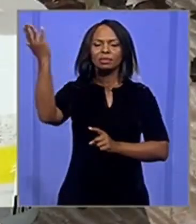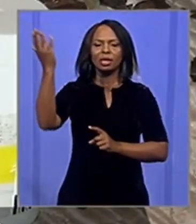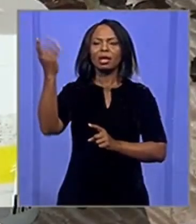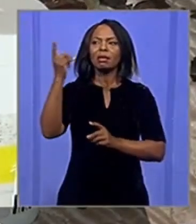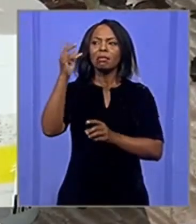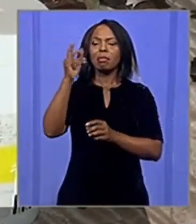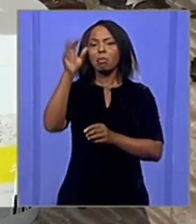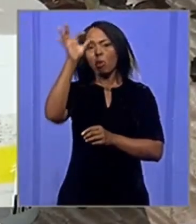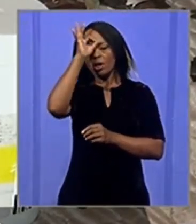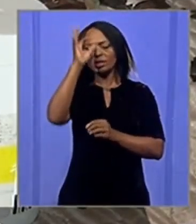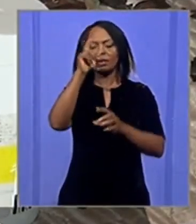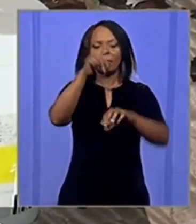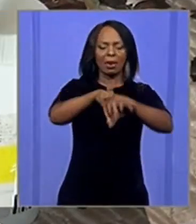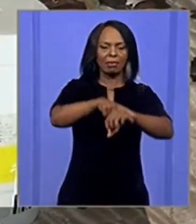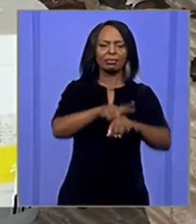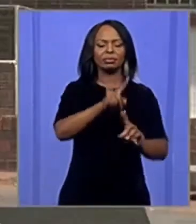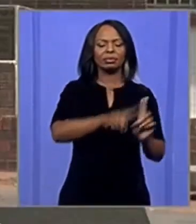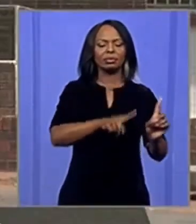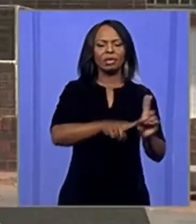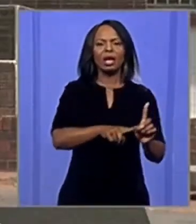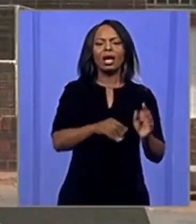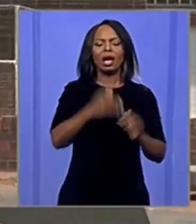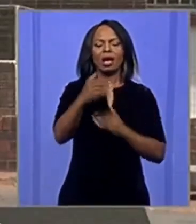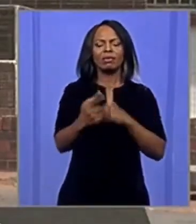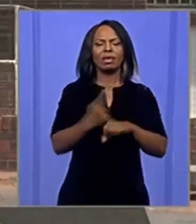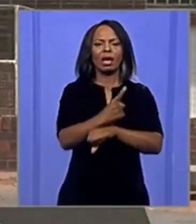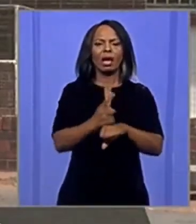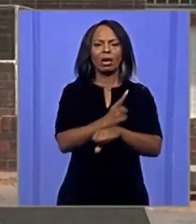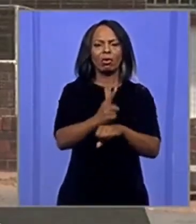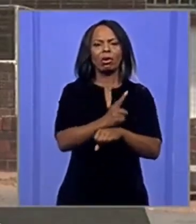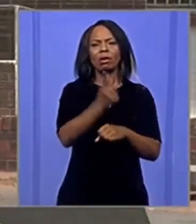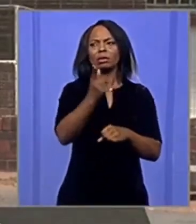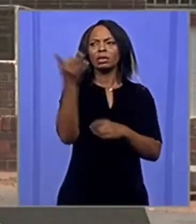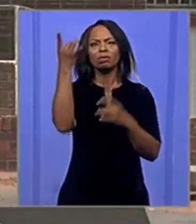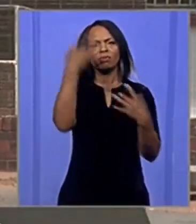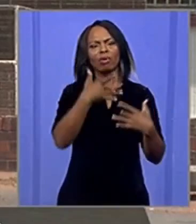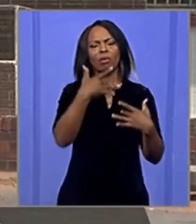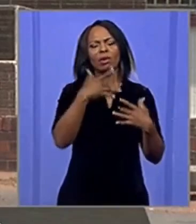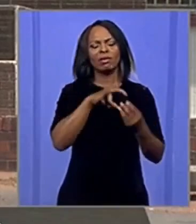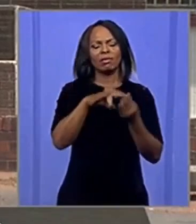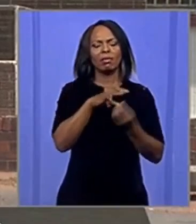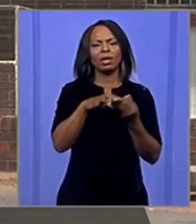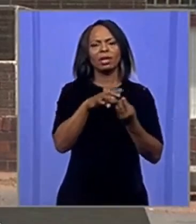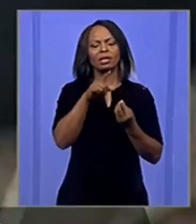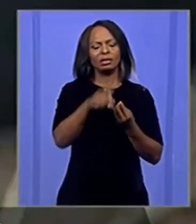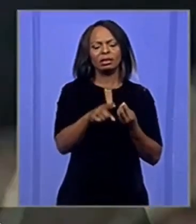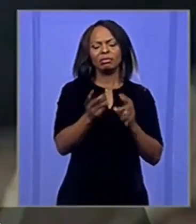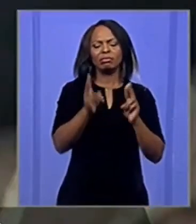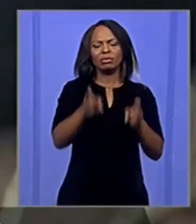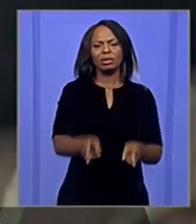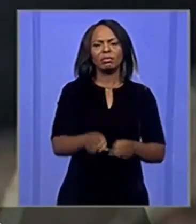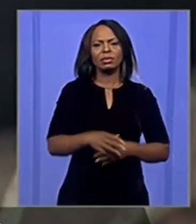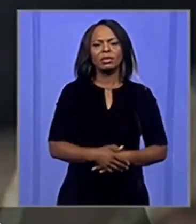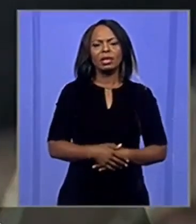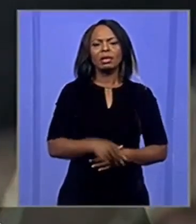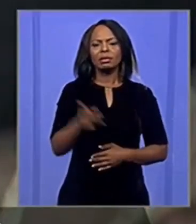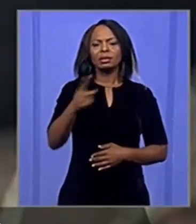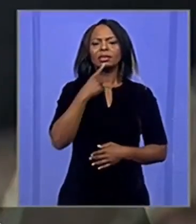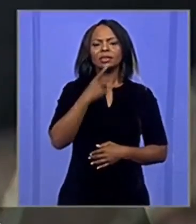tlhokofetse morago ga nako e kwa tlase ga ura. Ba lelapa la gagwe ba ne ba bolelwa gore o ipoleile ka go dirisa kgwele